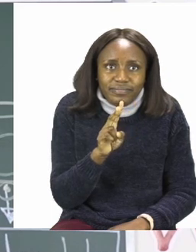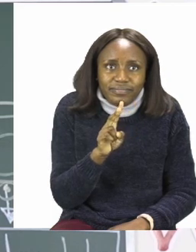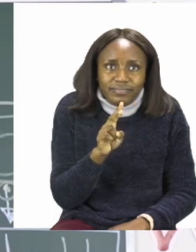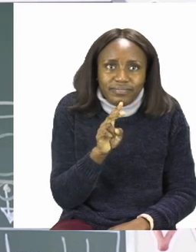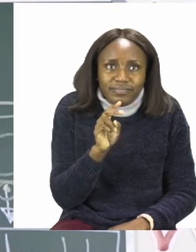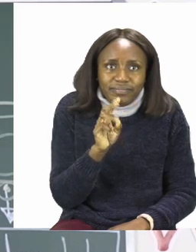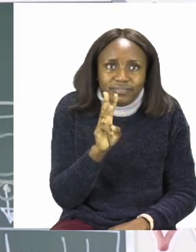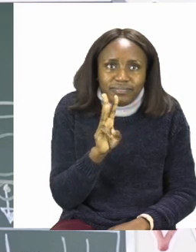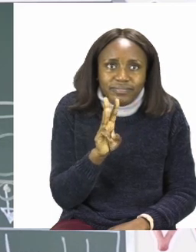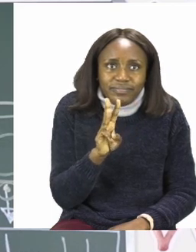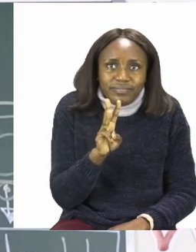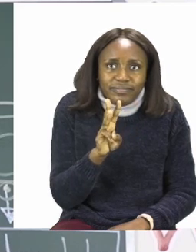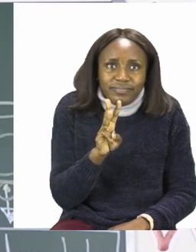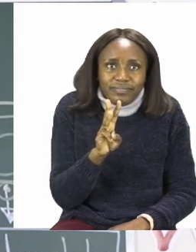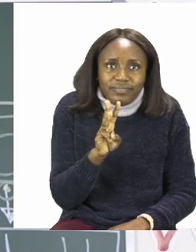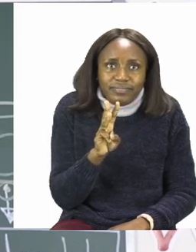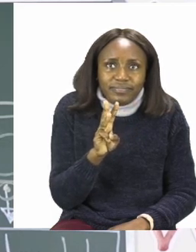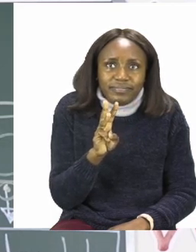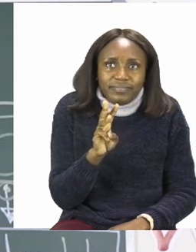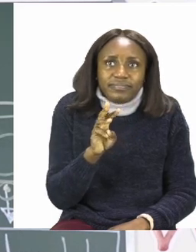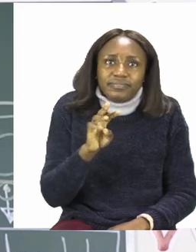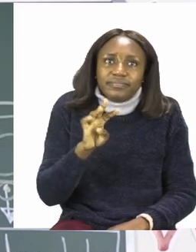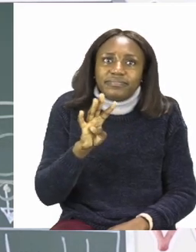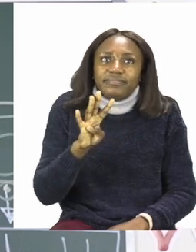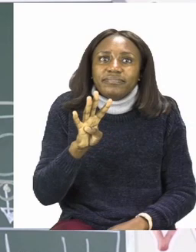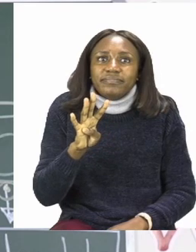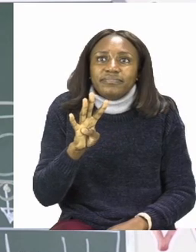2, 3,